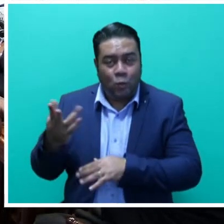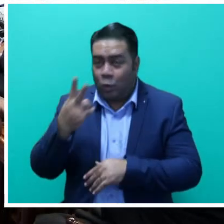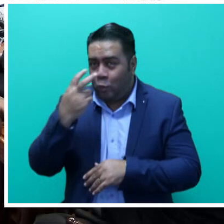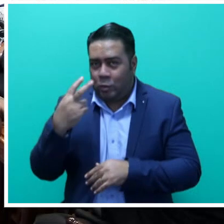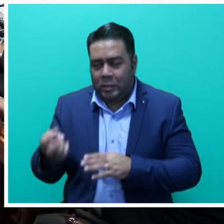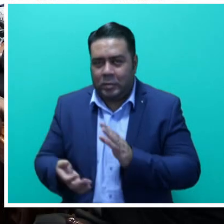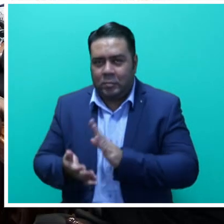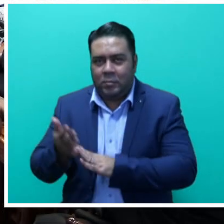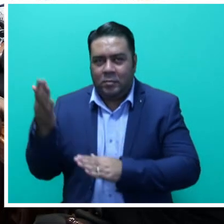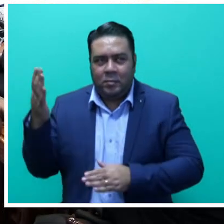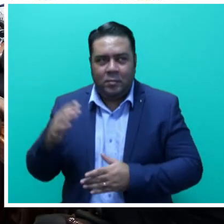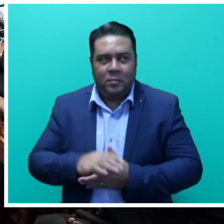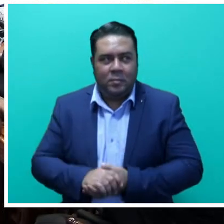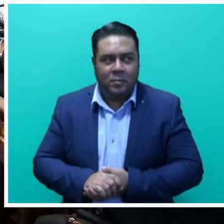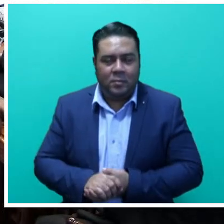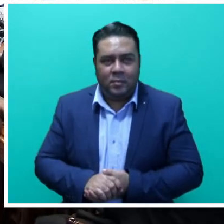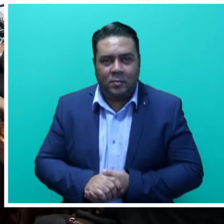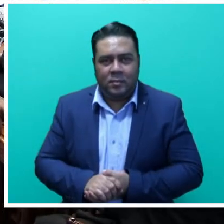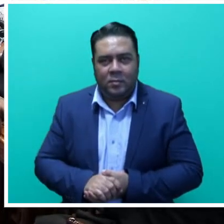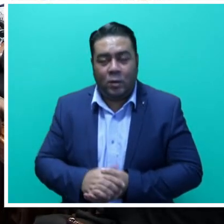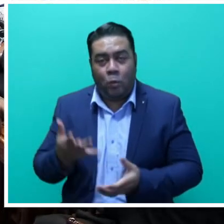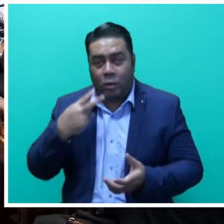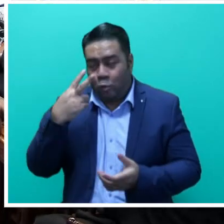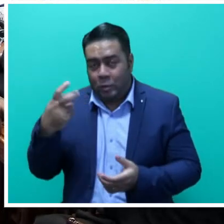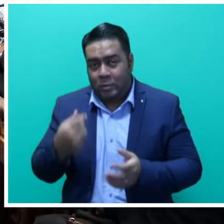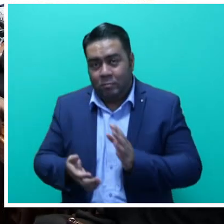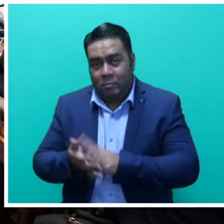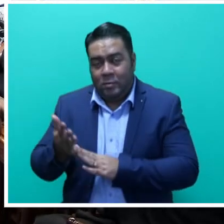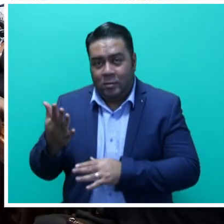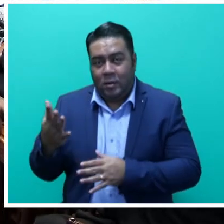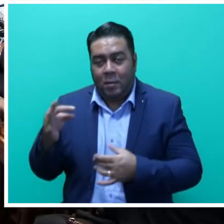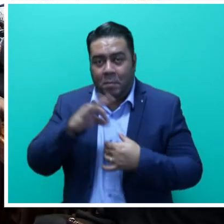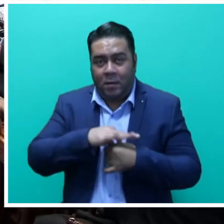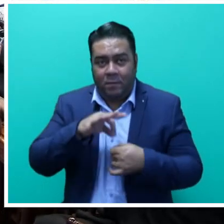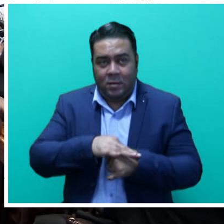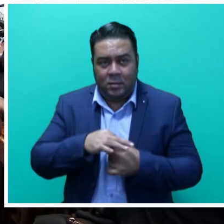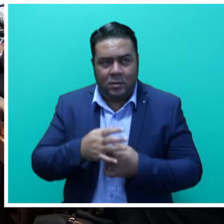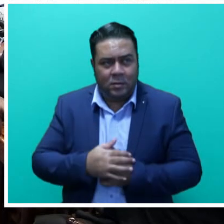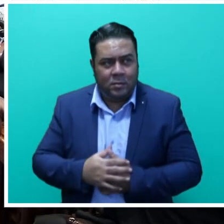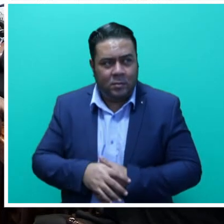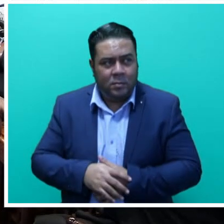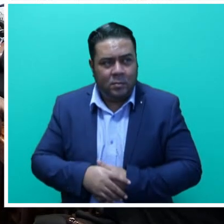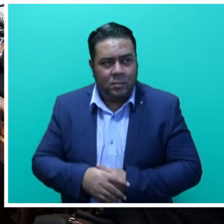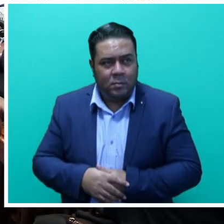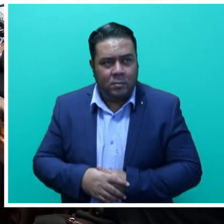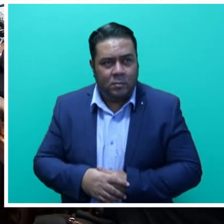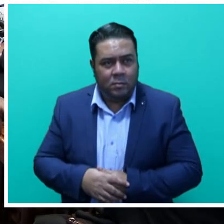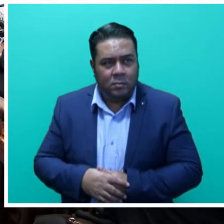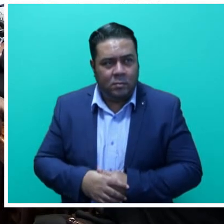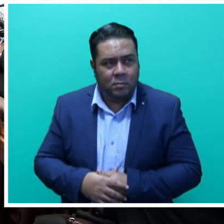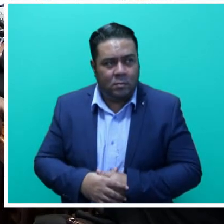goes. And where the tourism dollar goes, the socio-economic benefits go. Mr. Speaker,